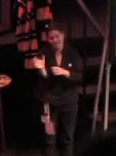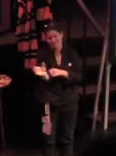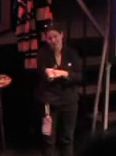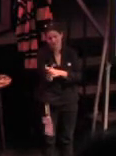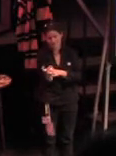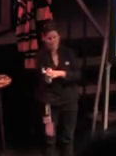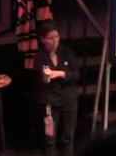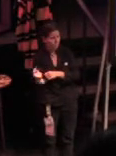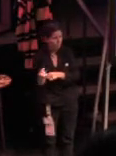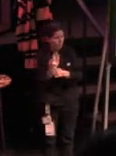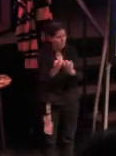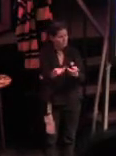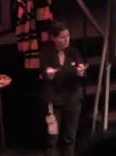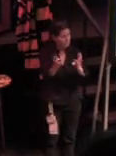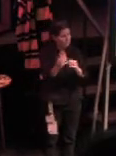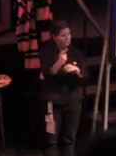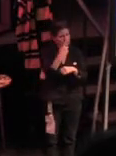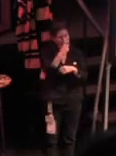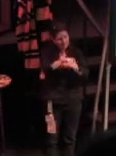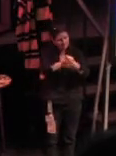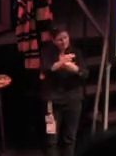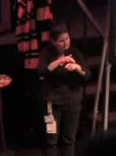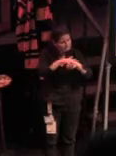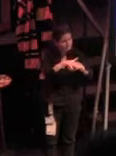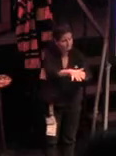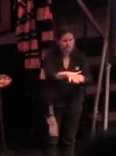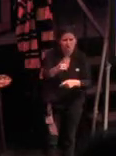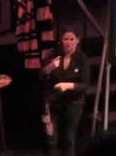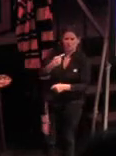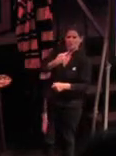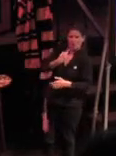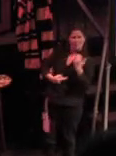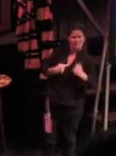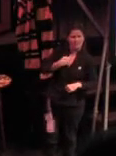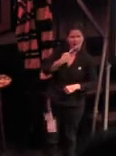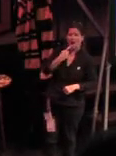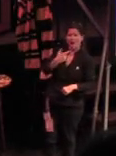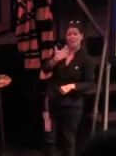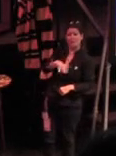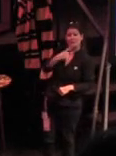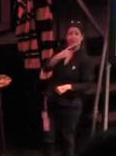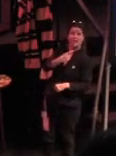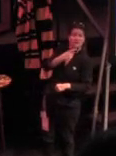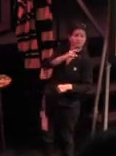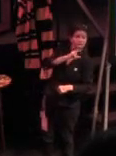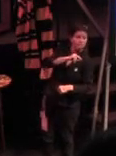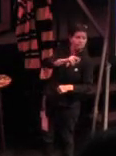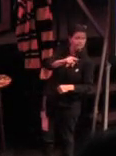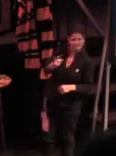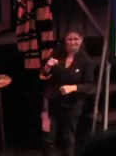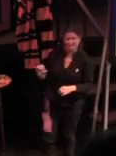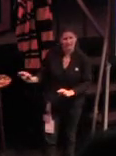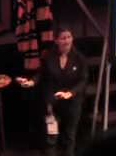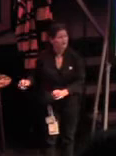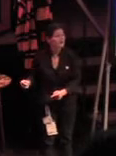not just lip service. It's not just saying, like, and I think that was the danger. That's why I set up Sour Lemons, because I genuinely felt I was in a danger